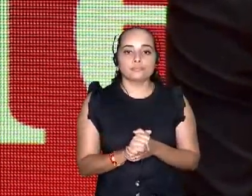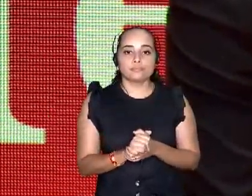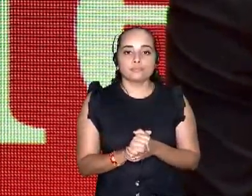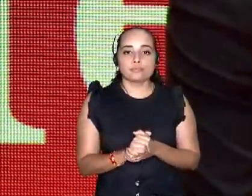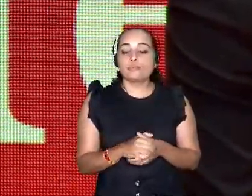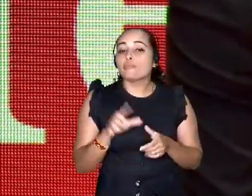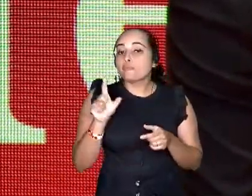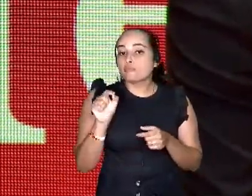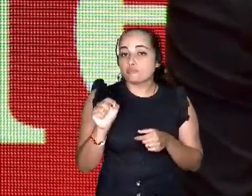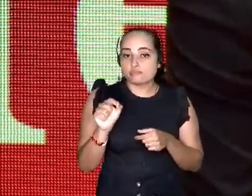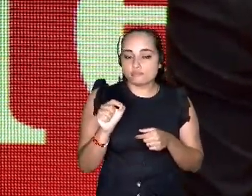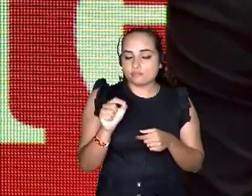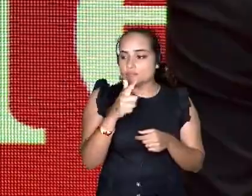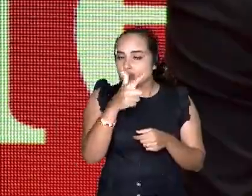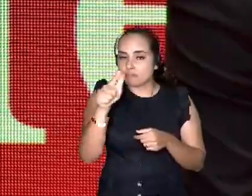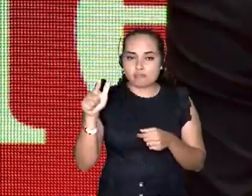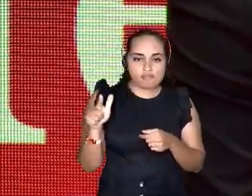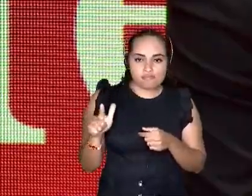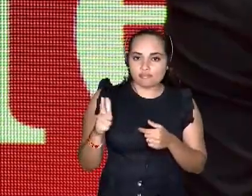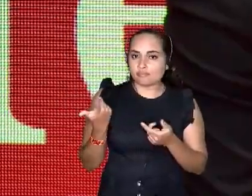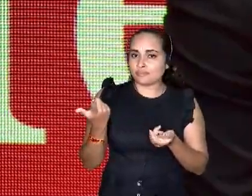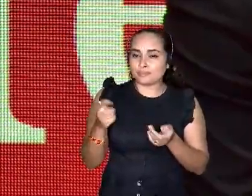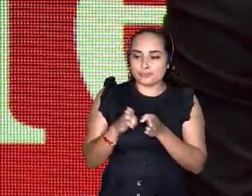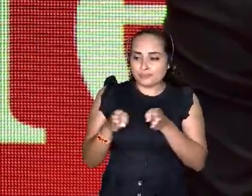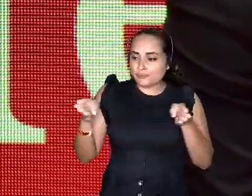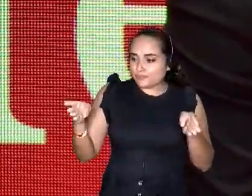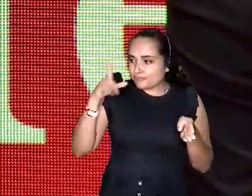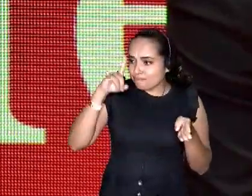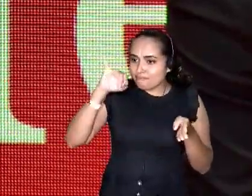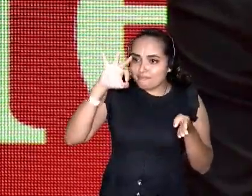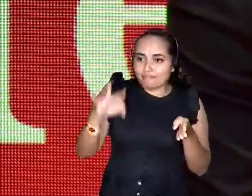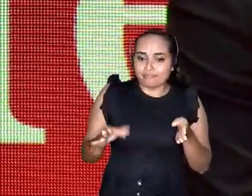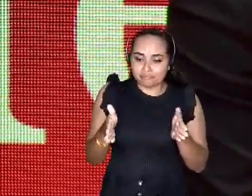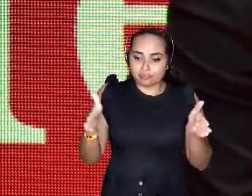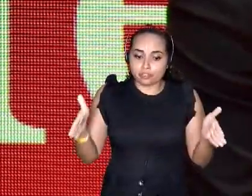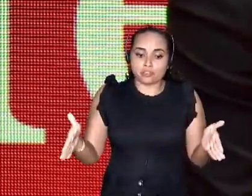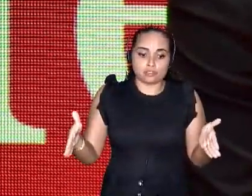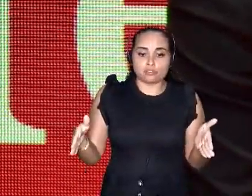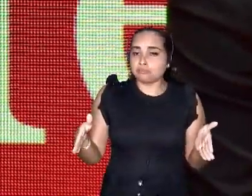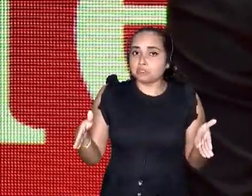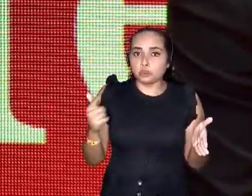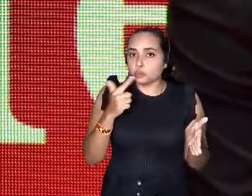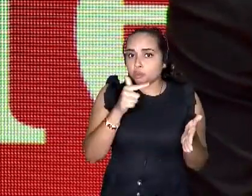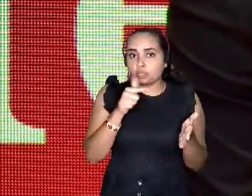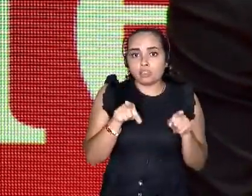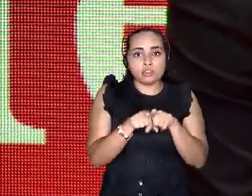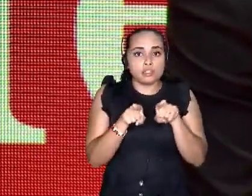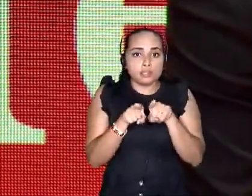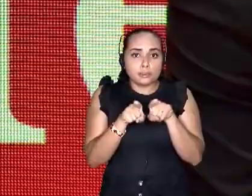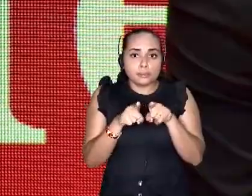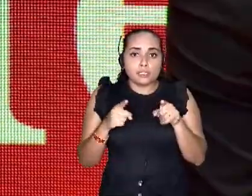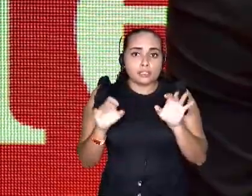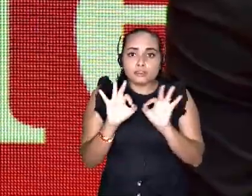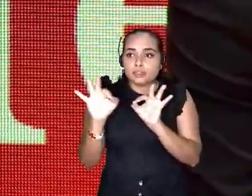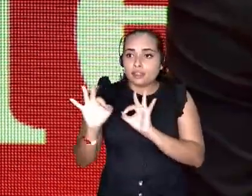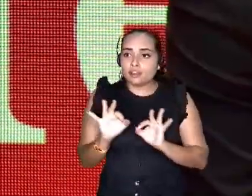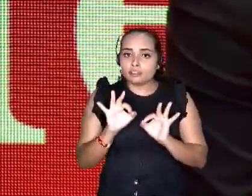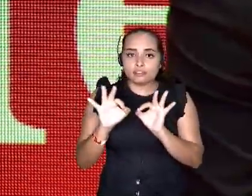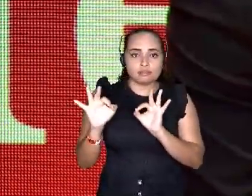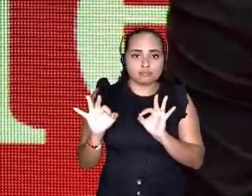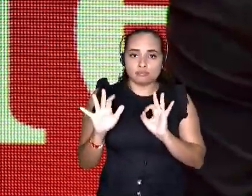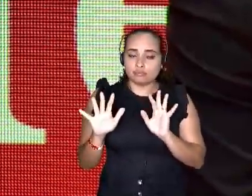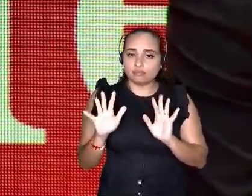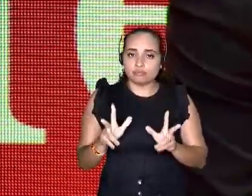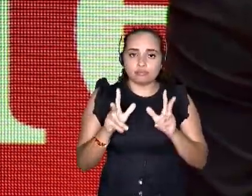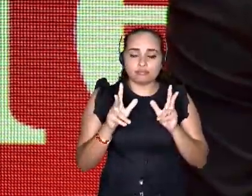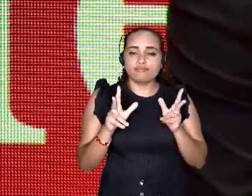nothing like a deadline and a massive challenge like COVID to really unleash the power